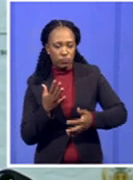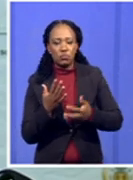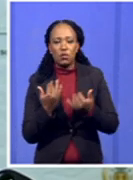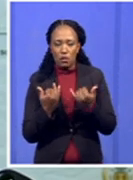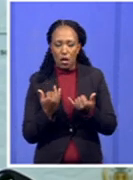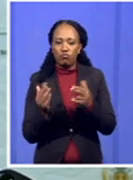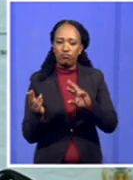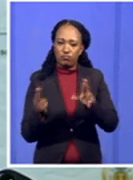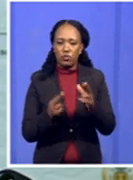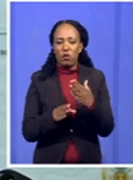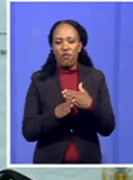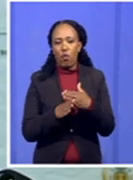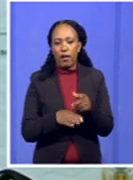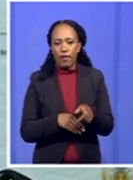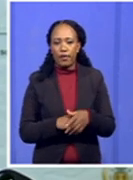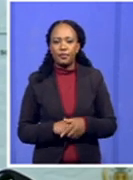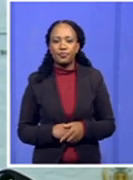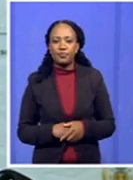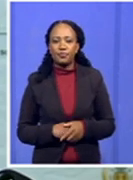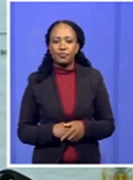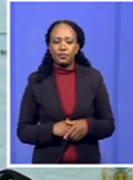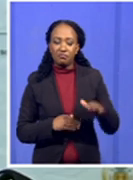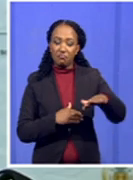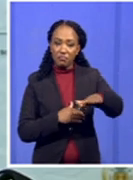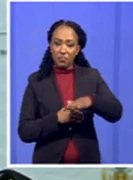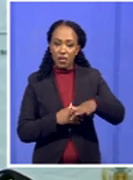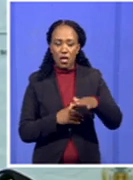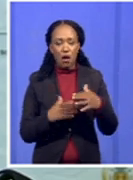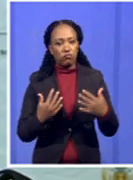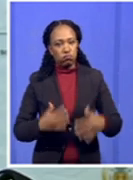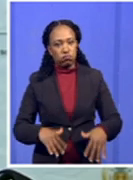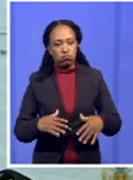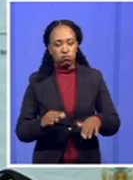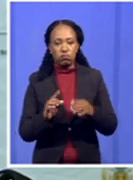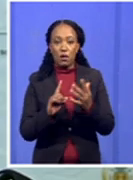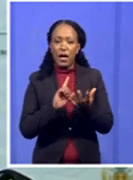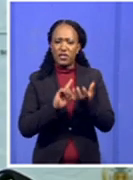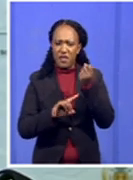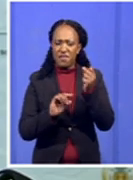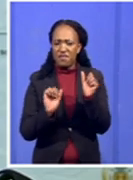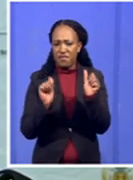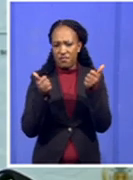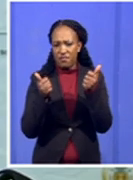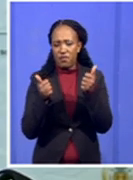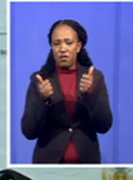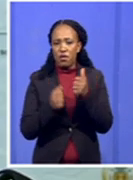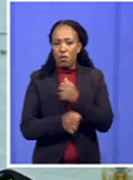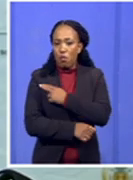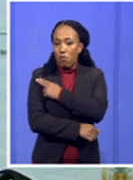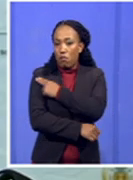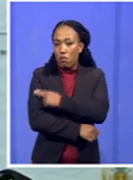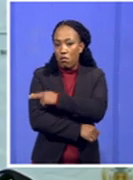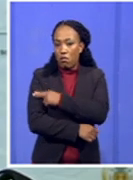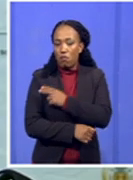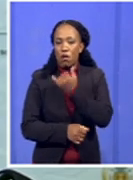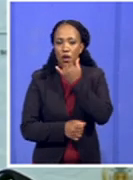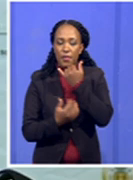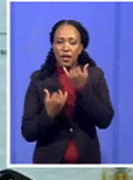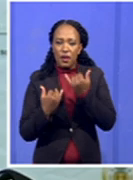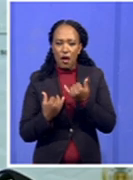of this of that area is indeed a milestone, and we are pleased that the hospital is able to relieve the